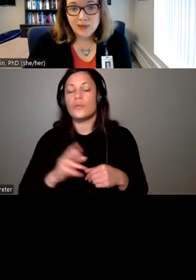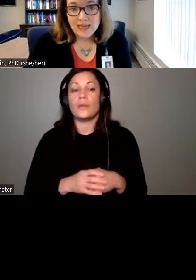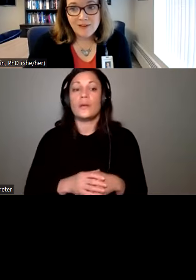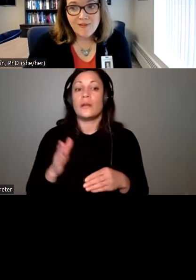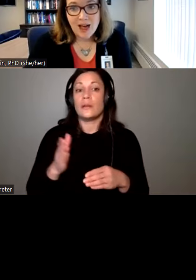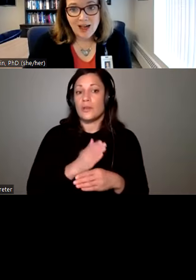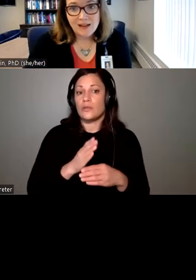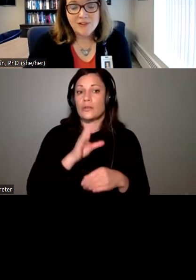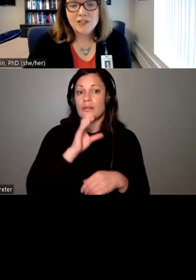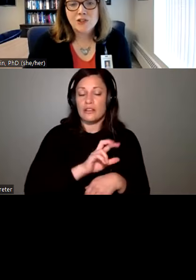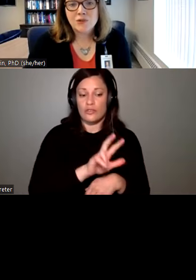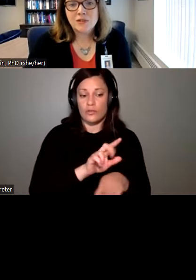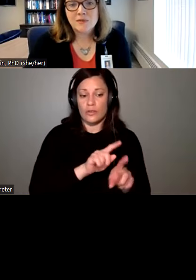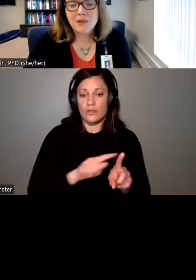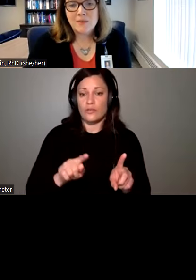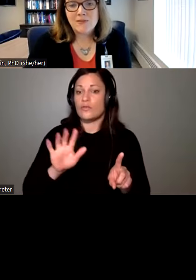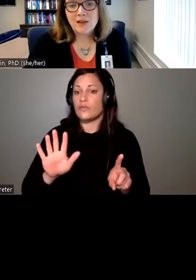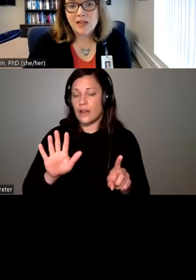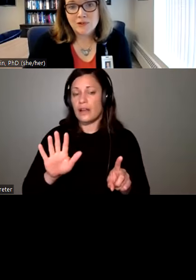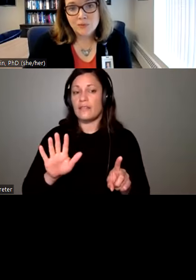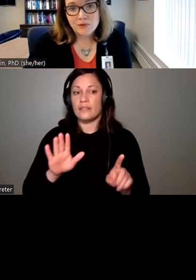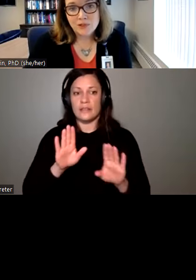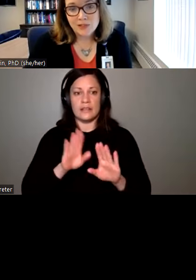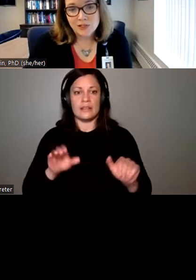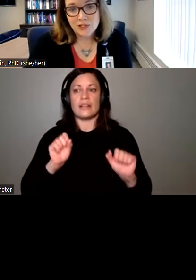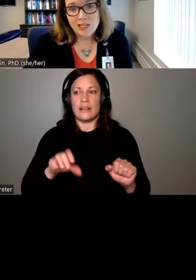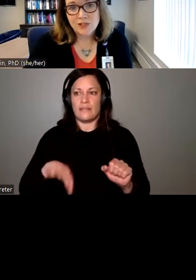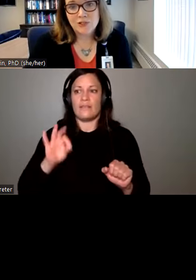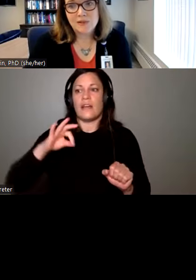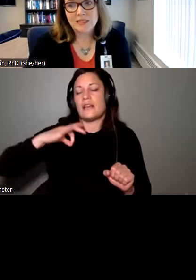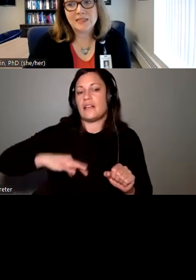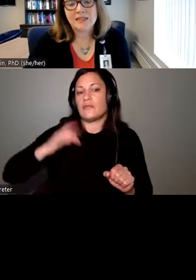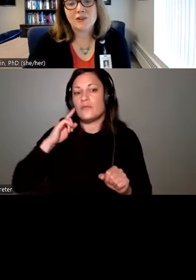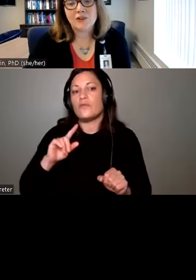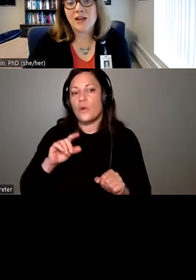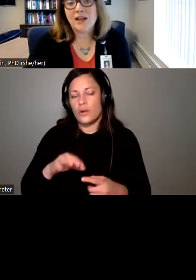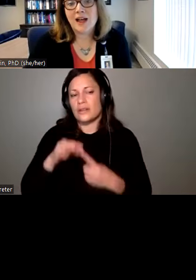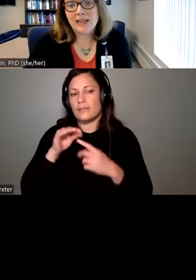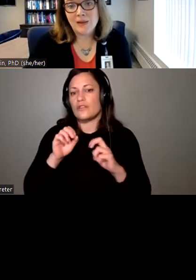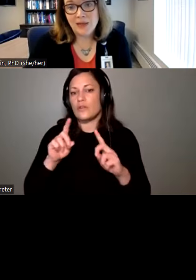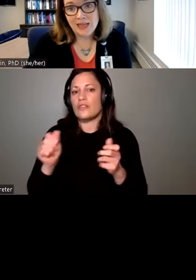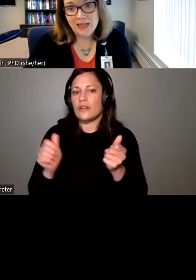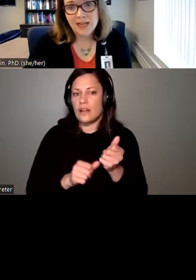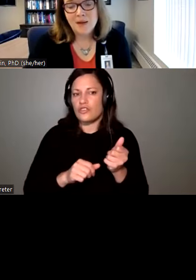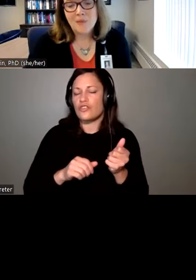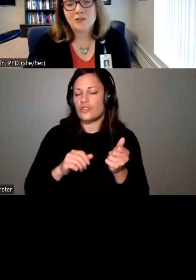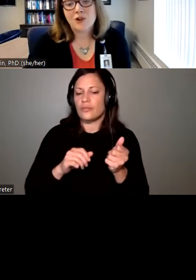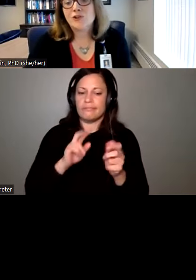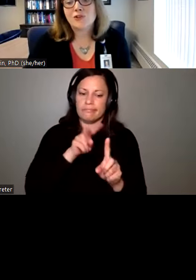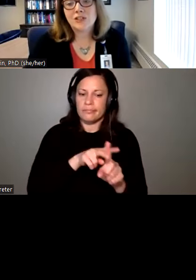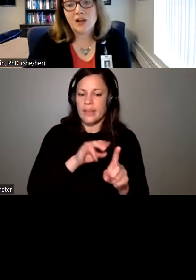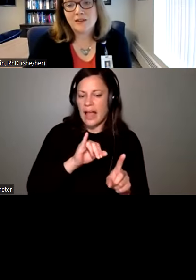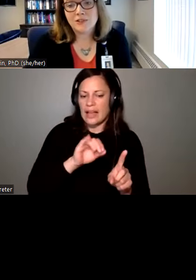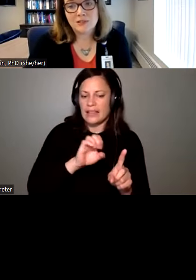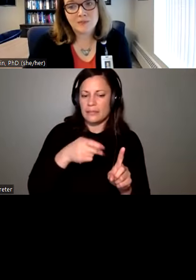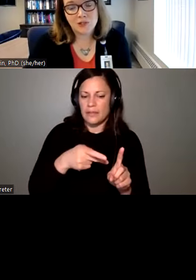of 3 and 5, children can be found eligible for special education services under an IEP, but it's called